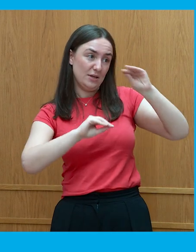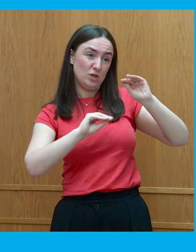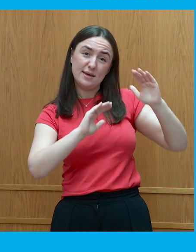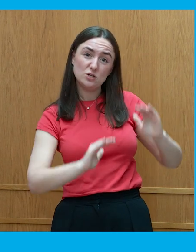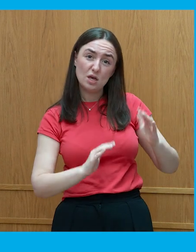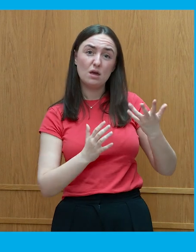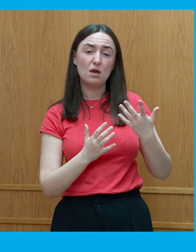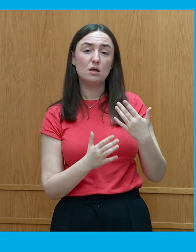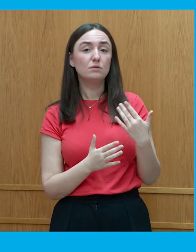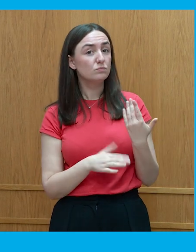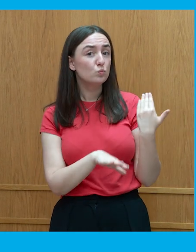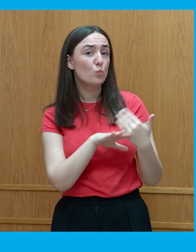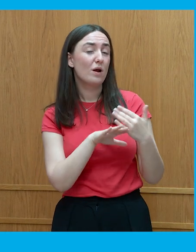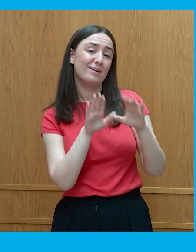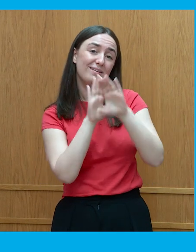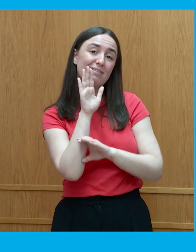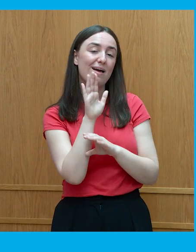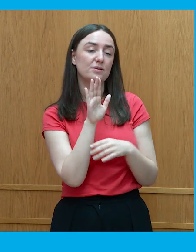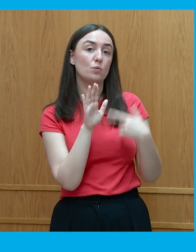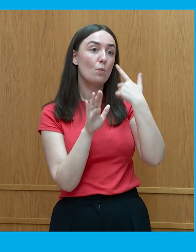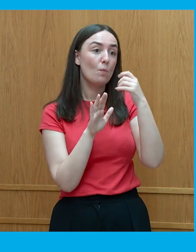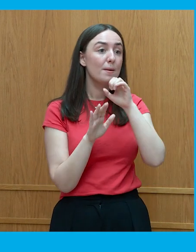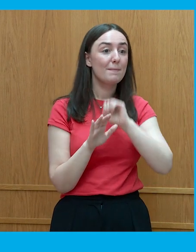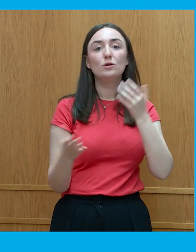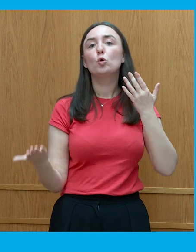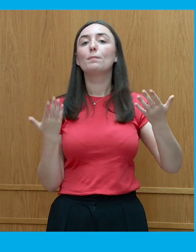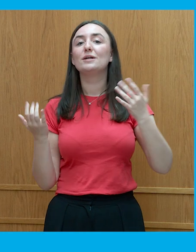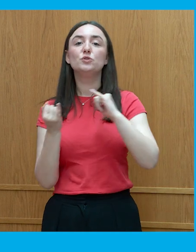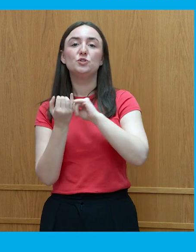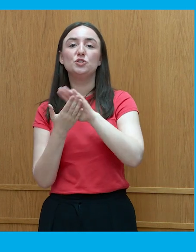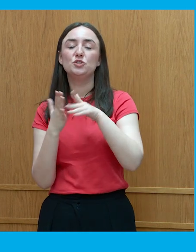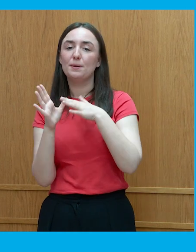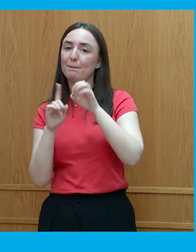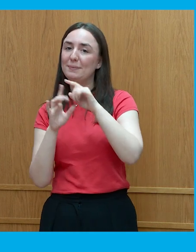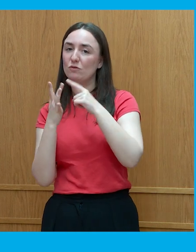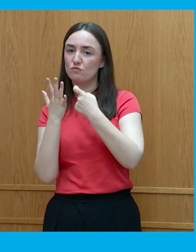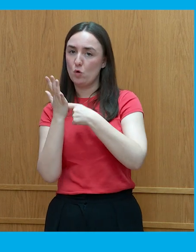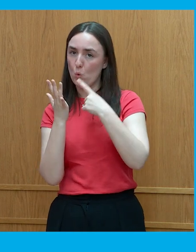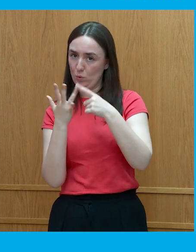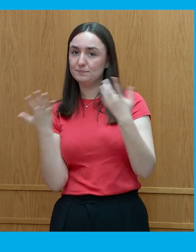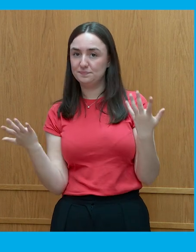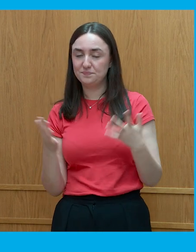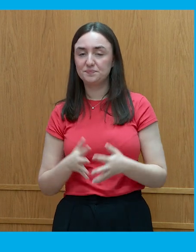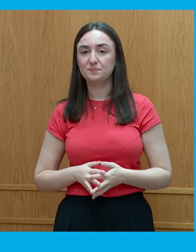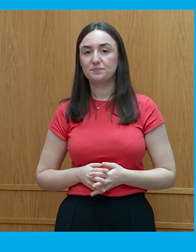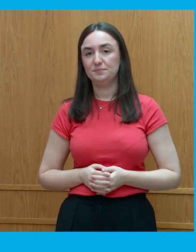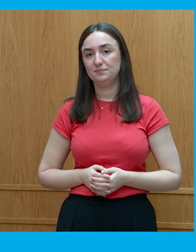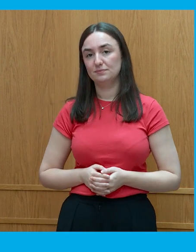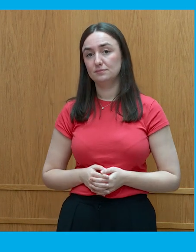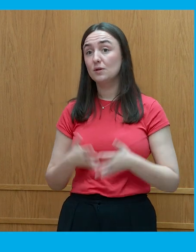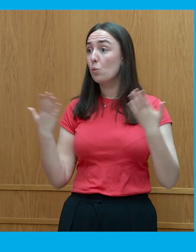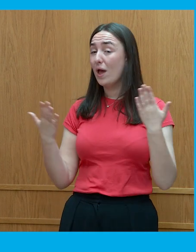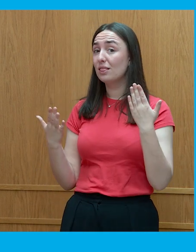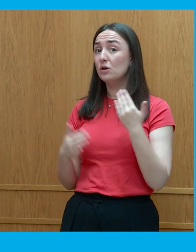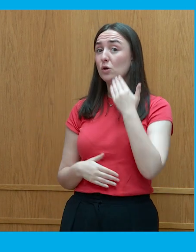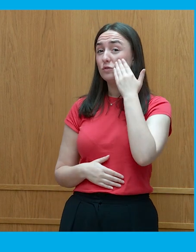lower middle class, working white men in a way that I don't think Shapiro would have connected with outside of Pennsylvania. I mean, race is something we haven't really talked about that